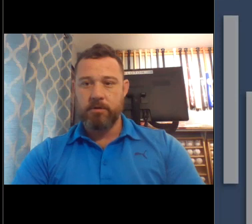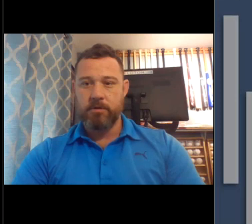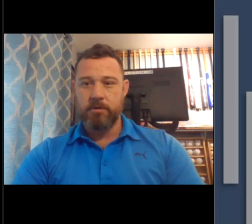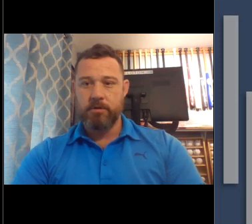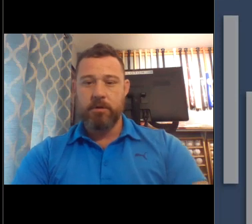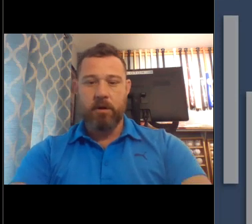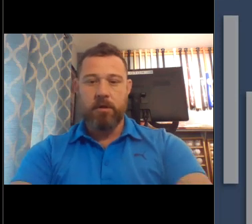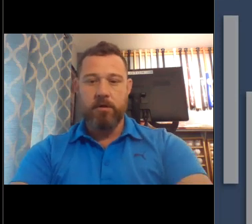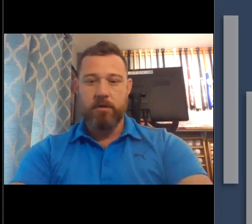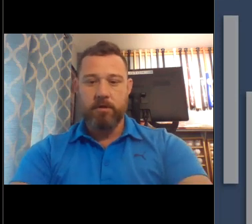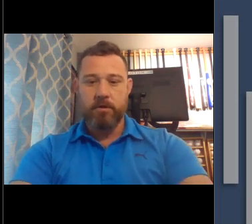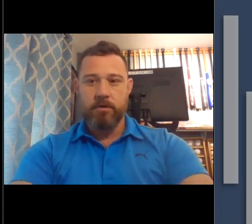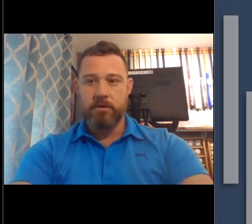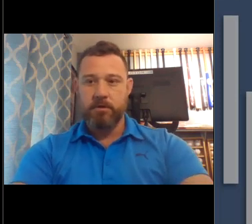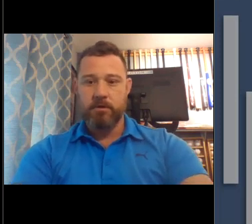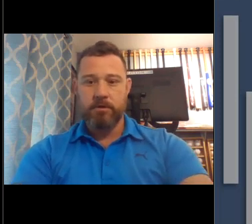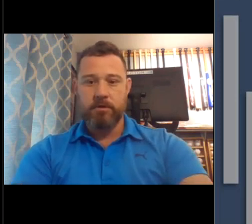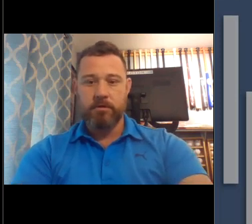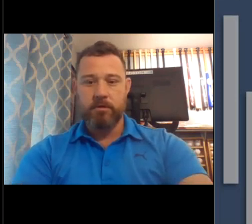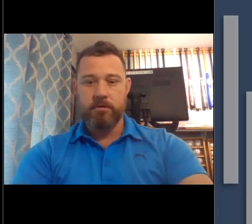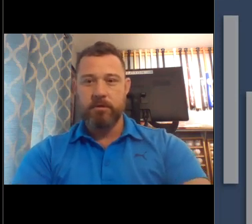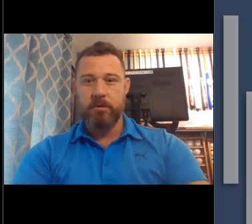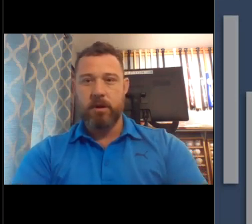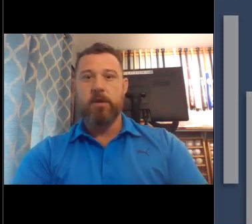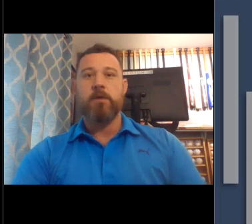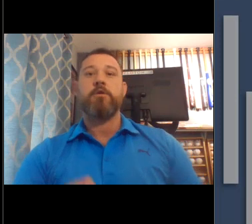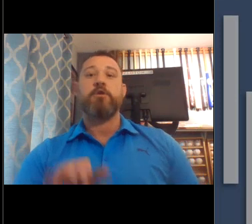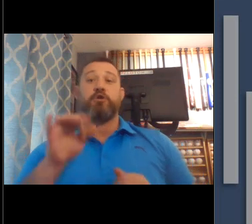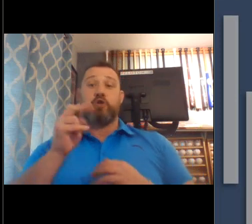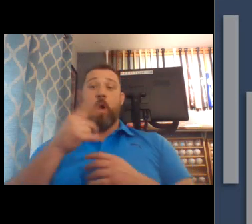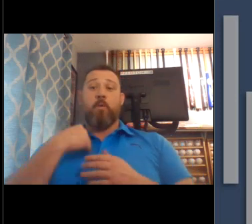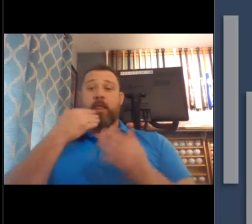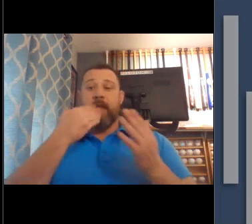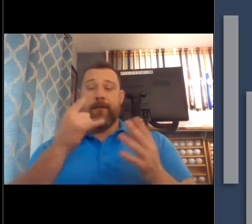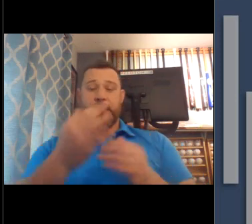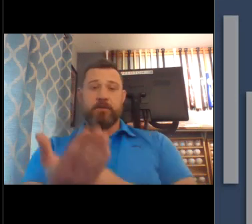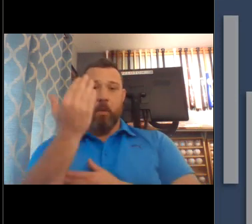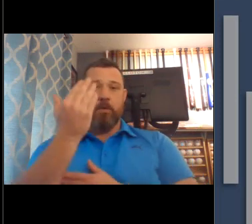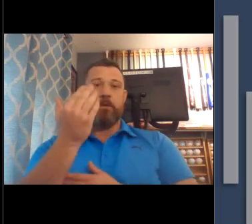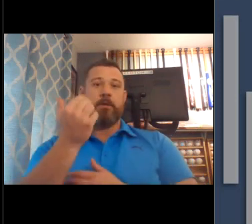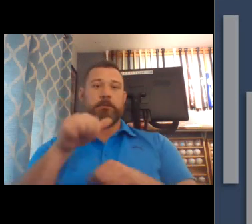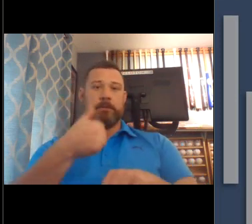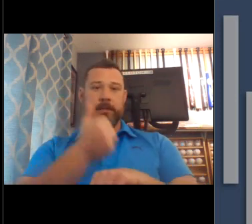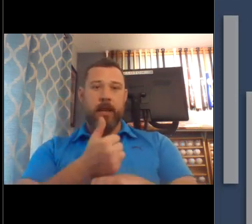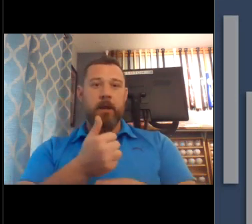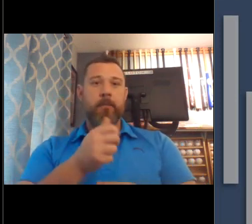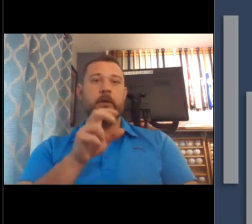So but Joe, I want to thank you for this morning and arranging those the tour this